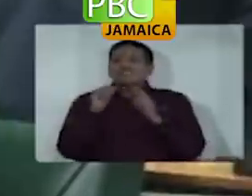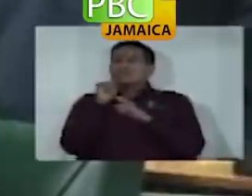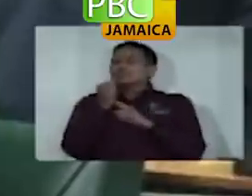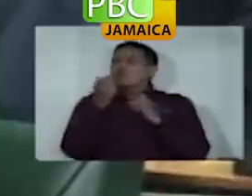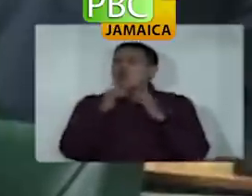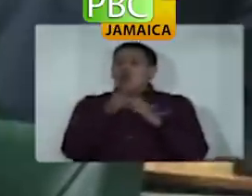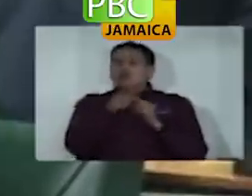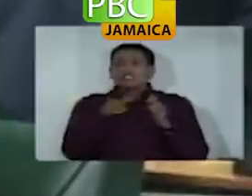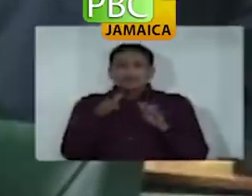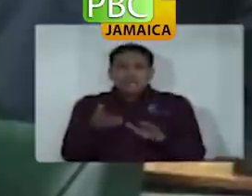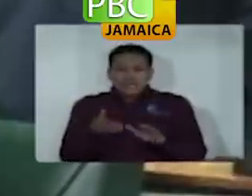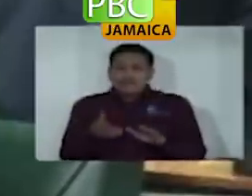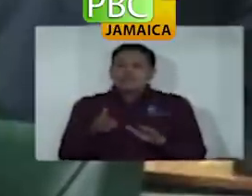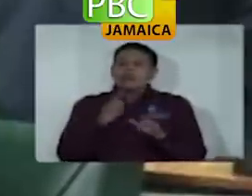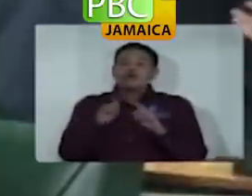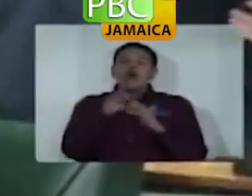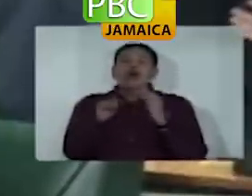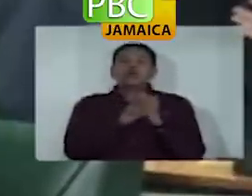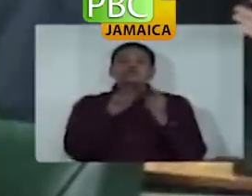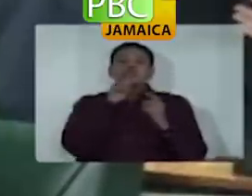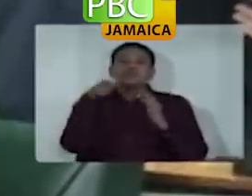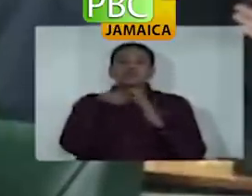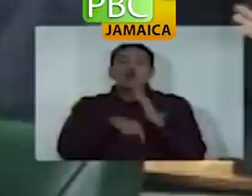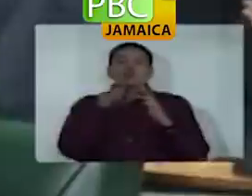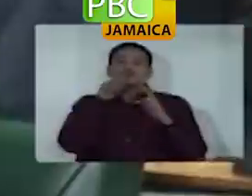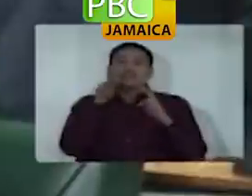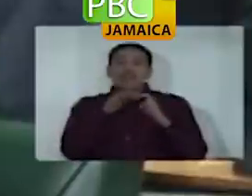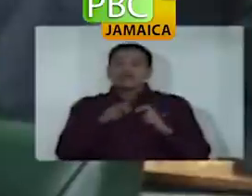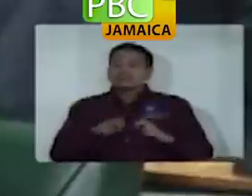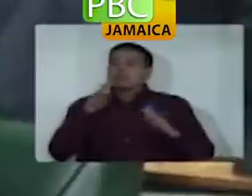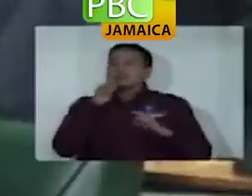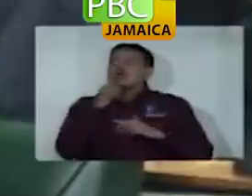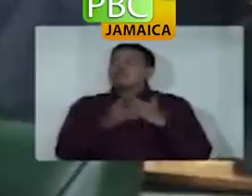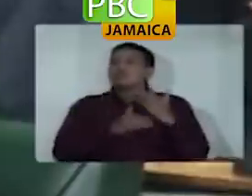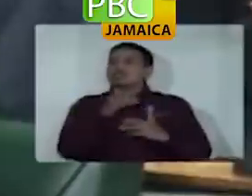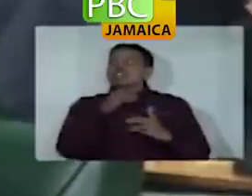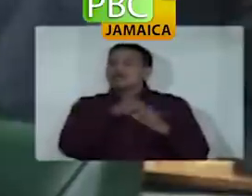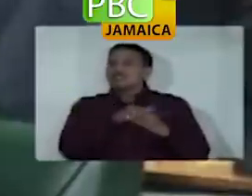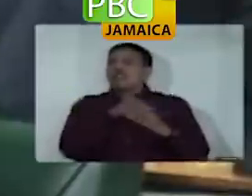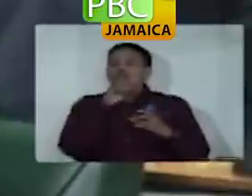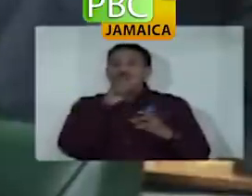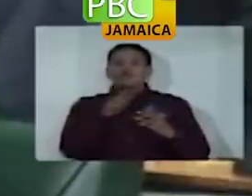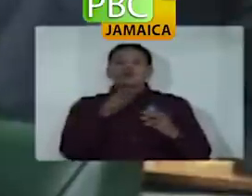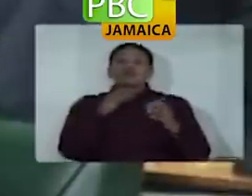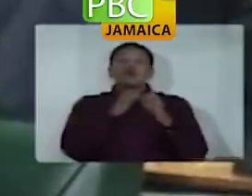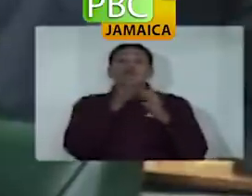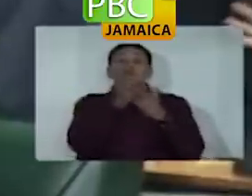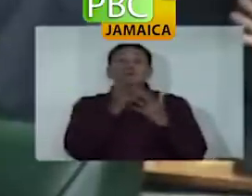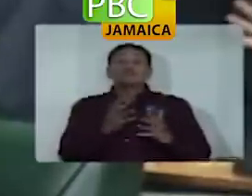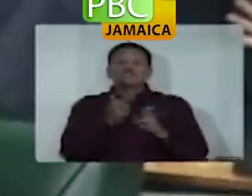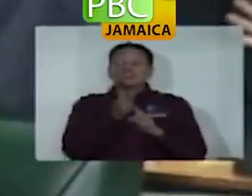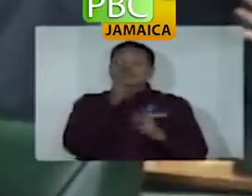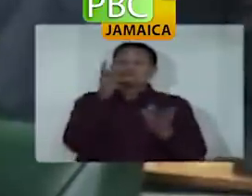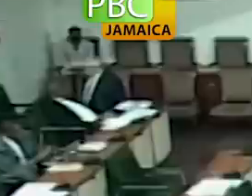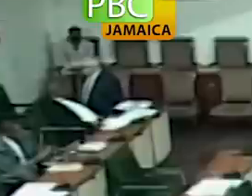circumstances specific to his death, but also to thoroughly examine the procedures involved in the treatment of inmates who are deemed unfit